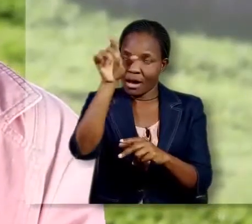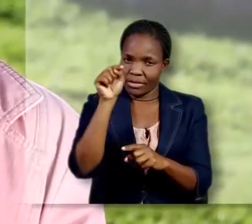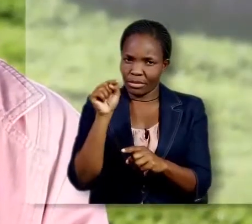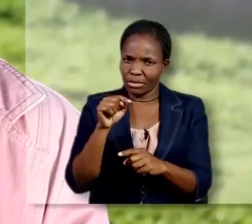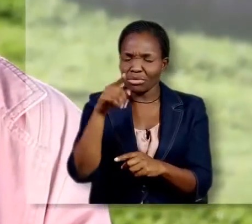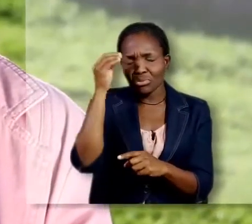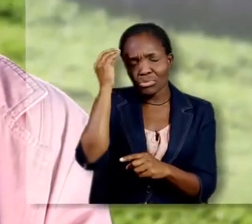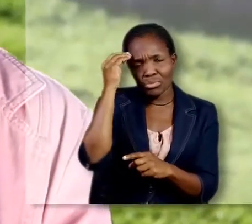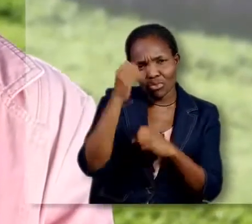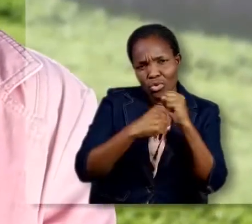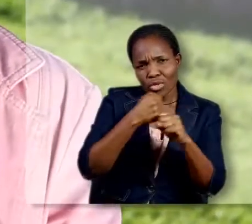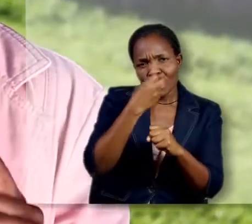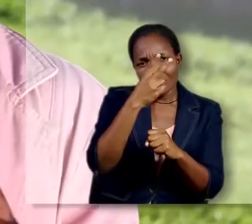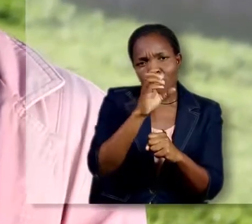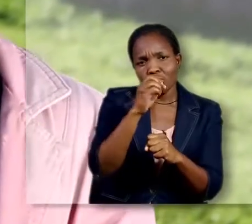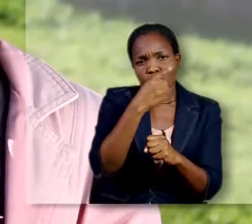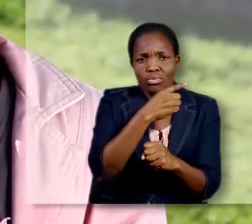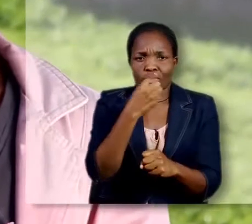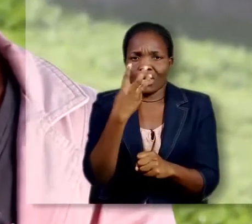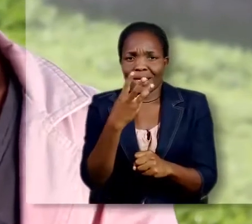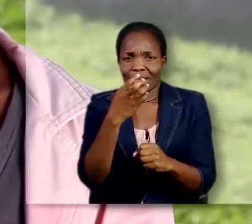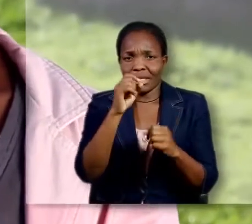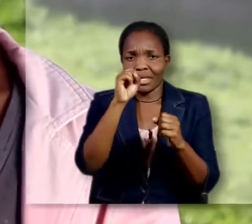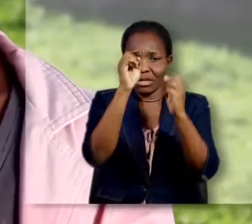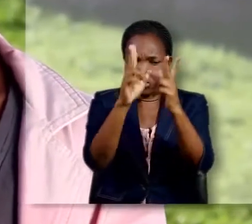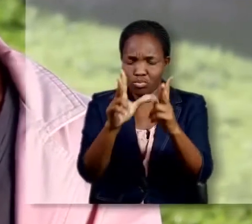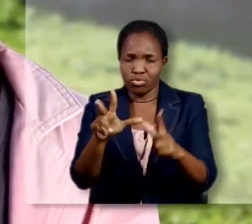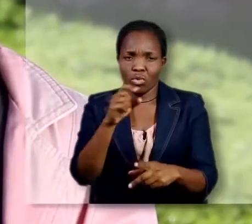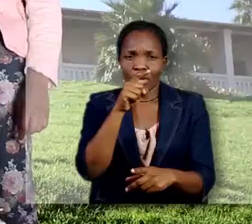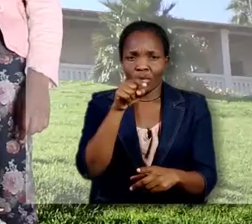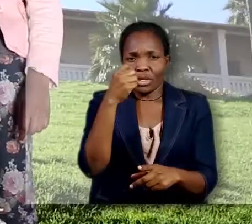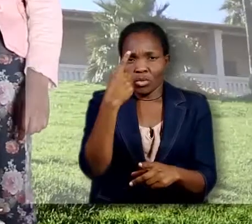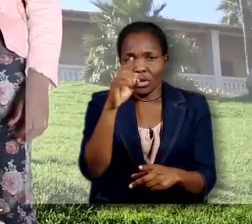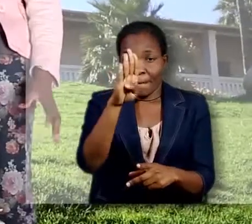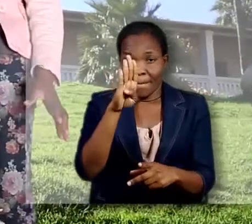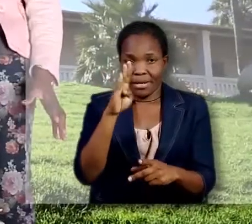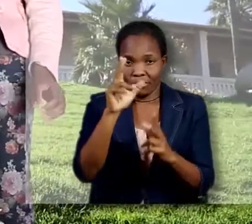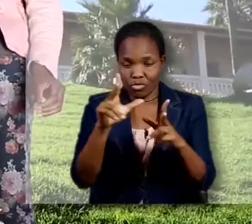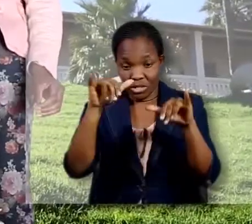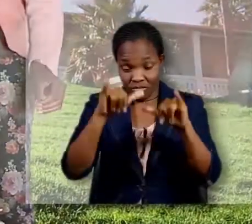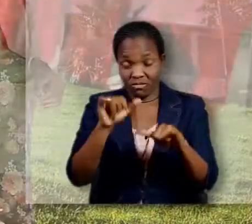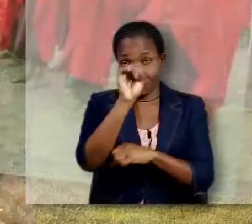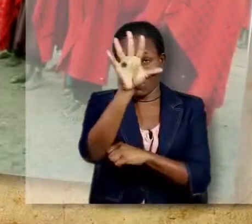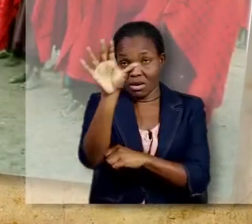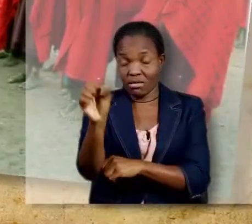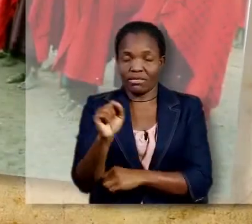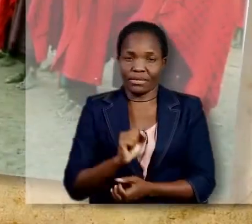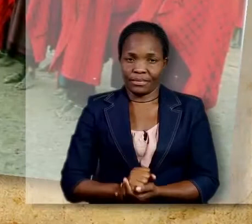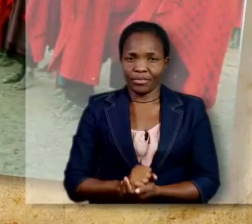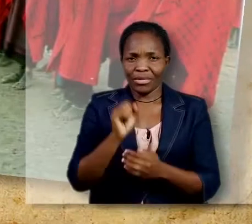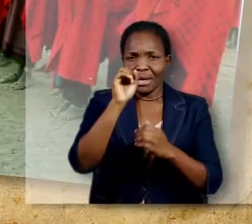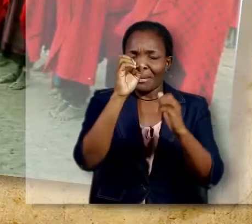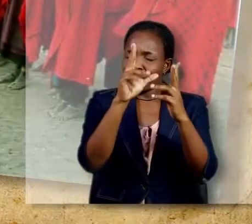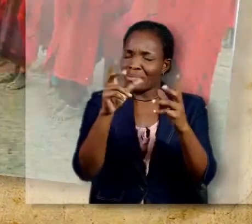in 2013 there were 1.1 billion people living in Africa? These are people of many different